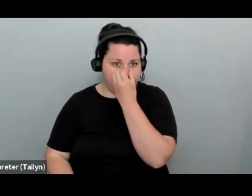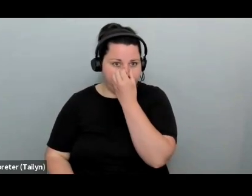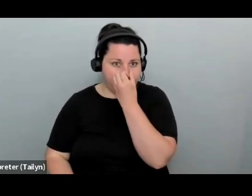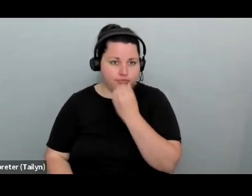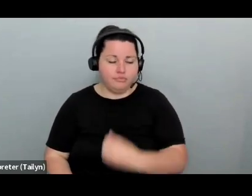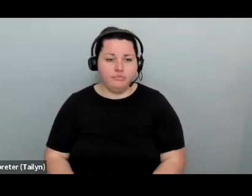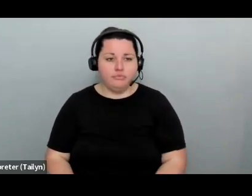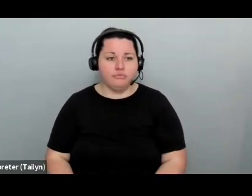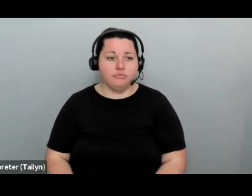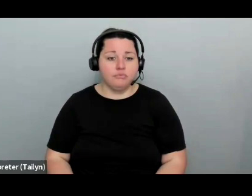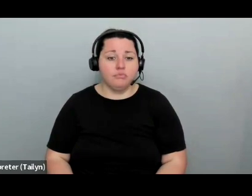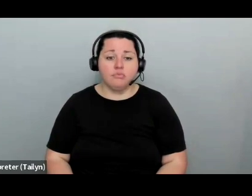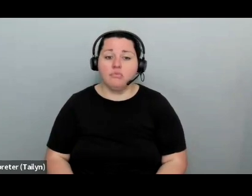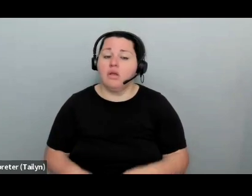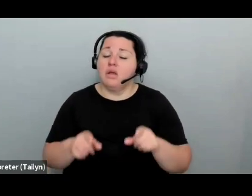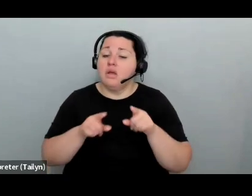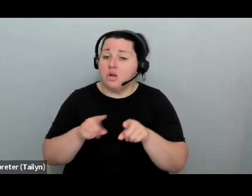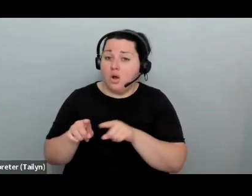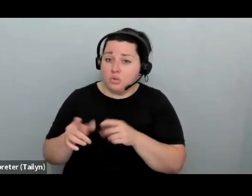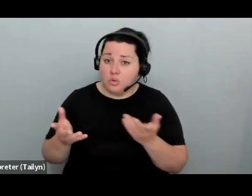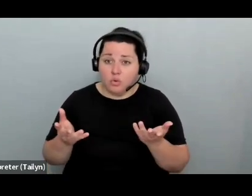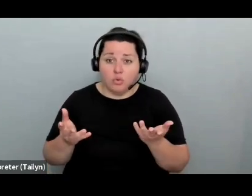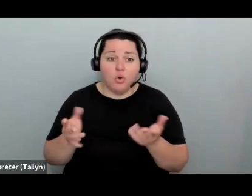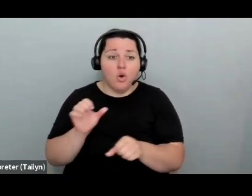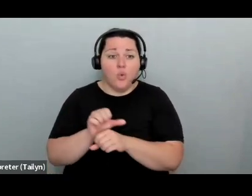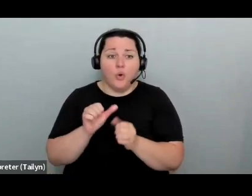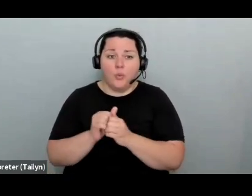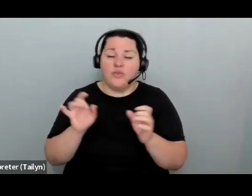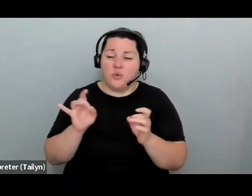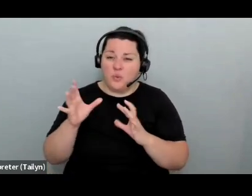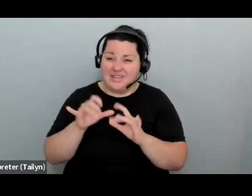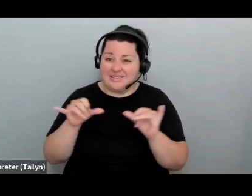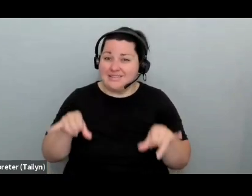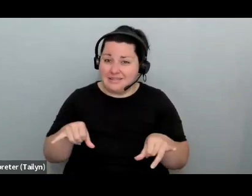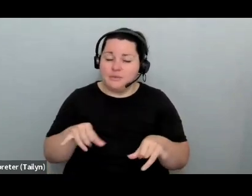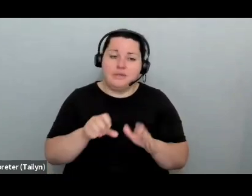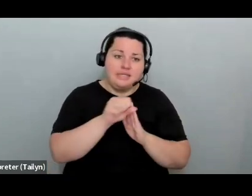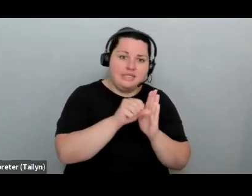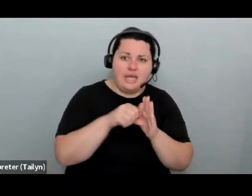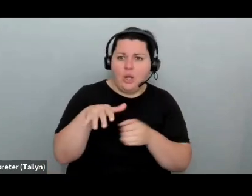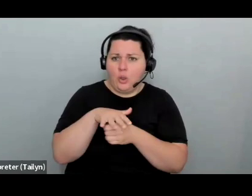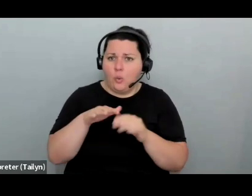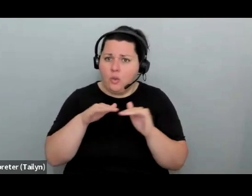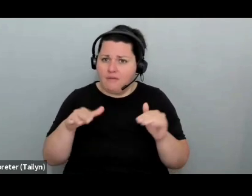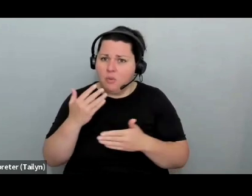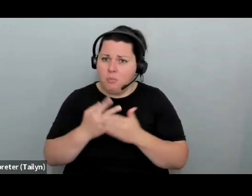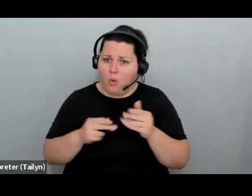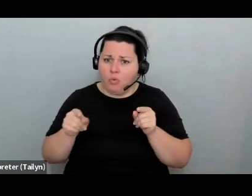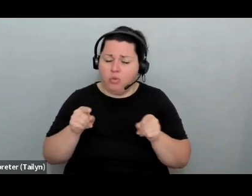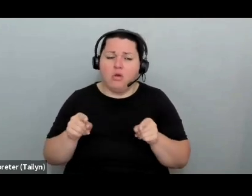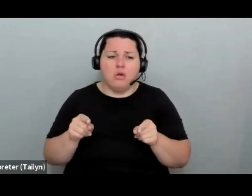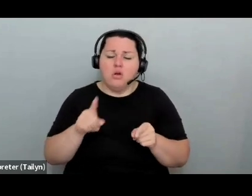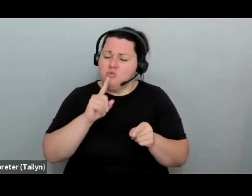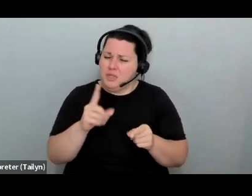In addition to that, I think that really working with your crisis system, both at the state and the local level, and your crisis team providers to